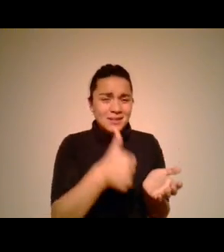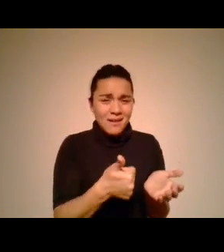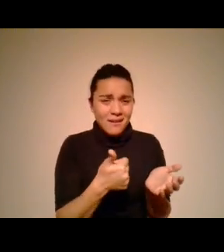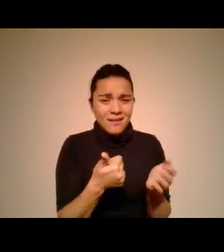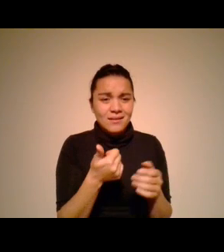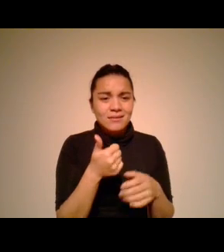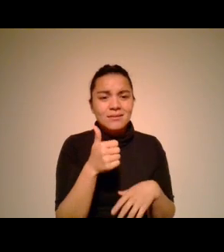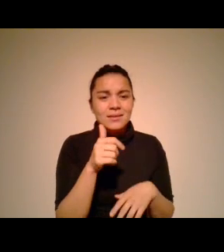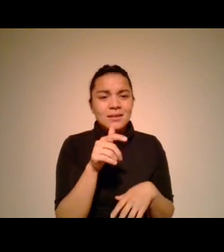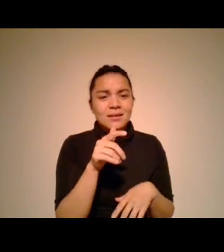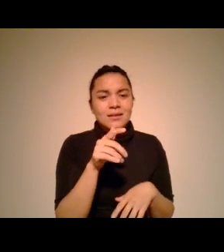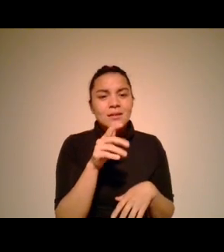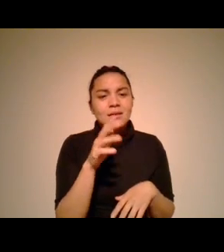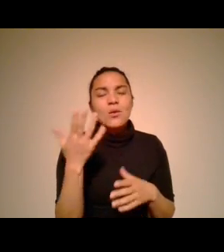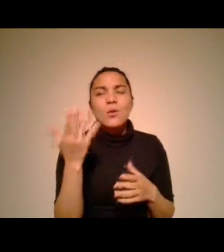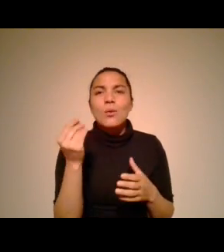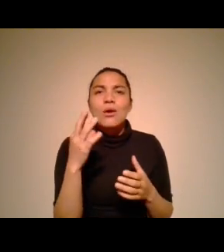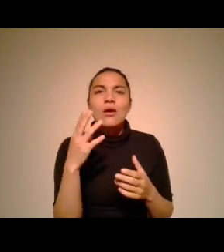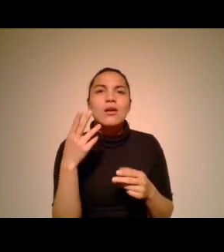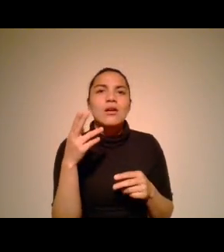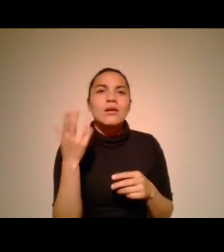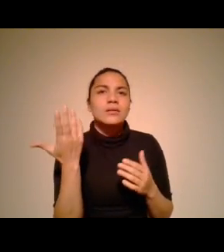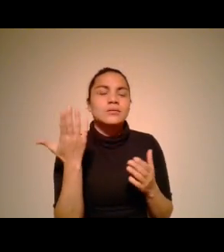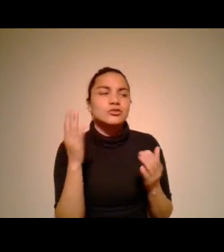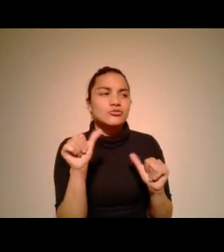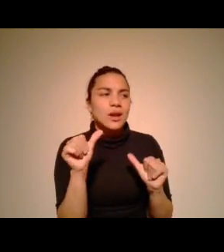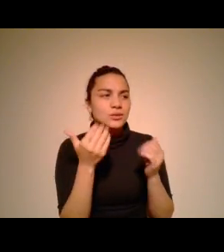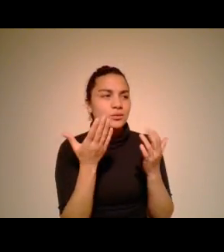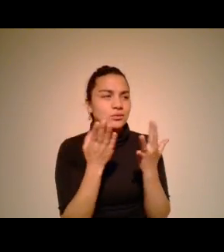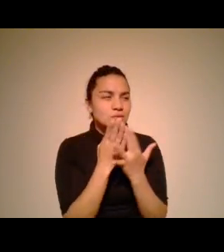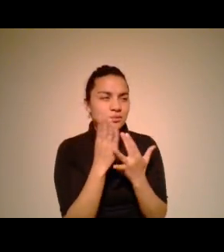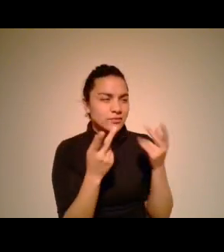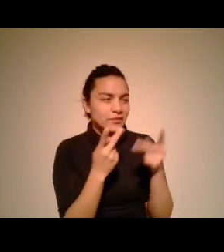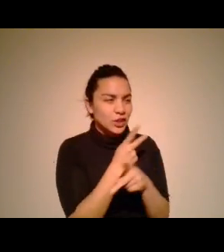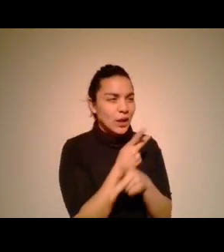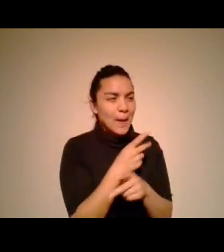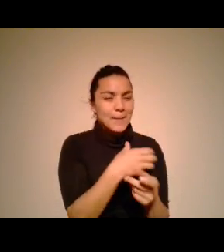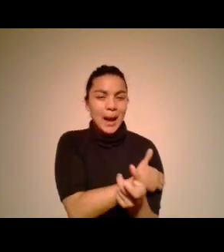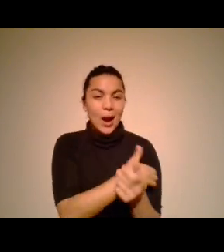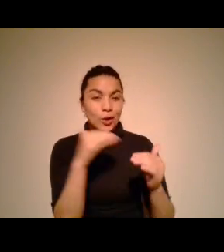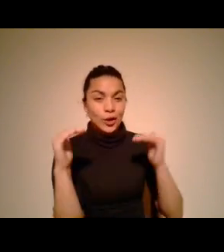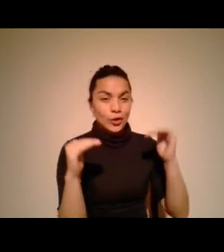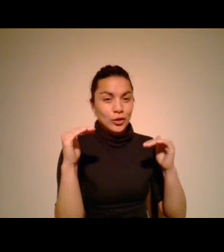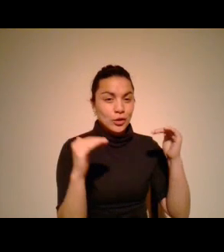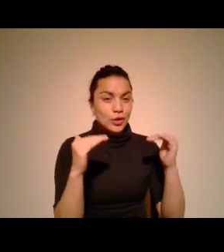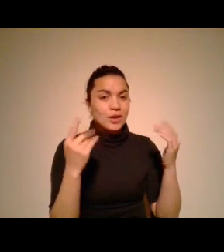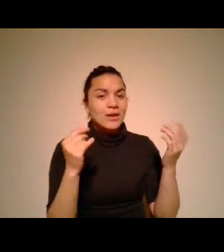navigating power imbalances. So times when I've been a TA for a faculty member who